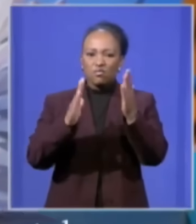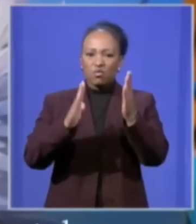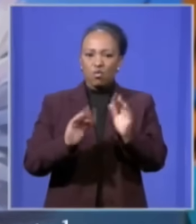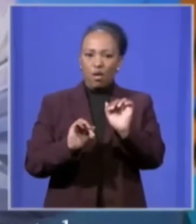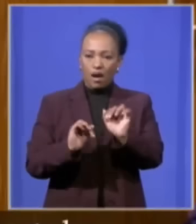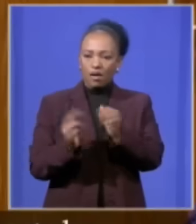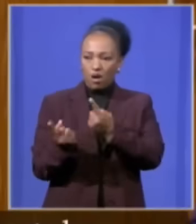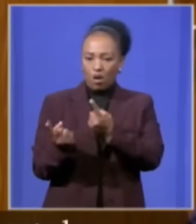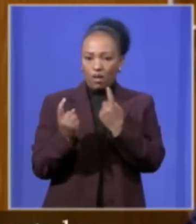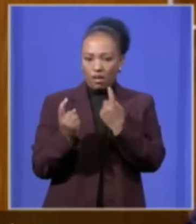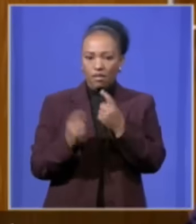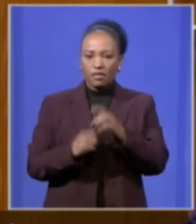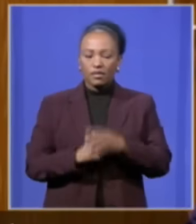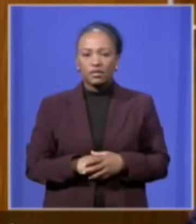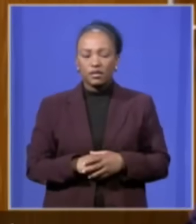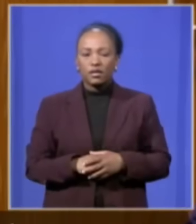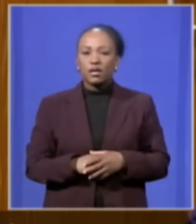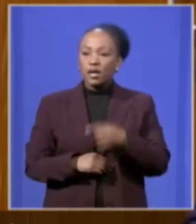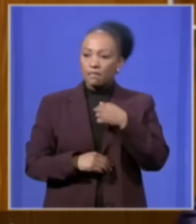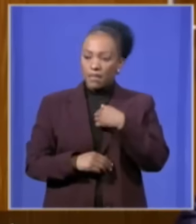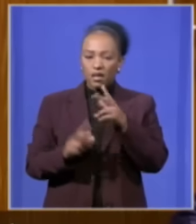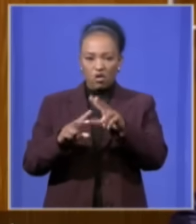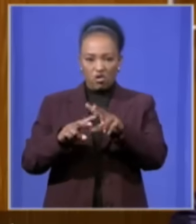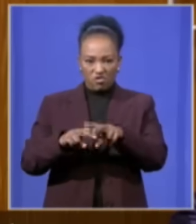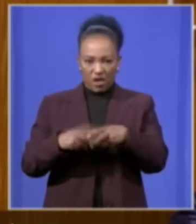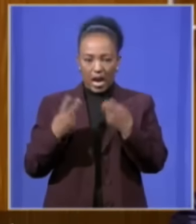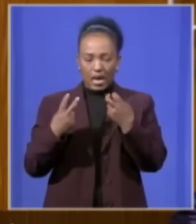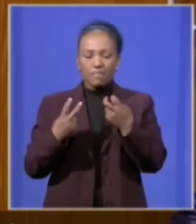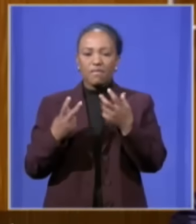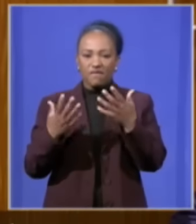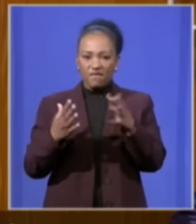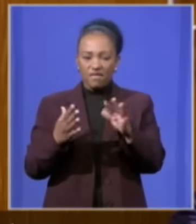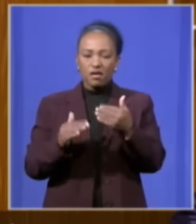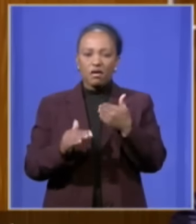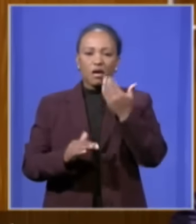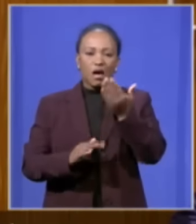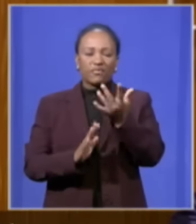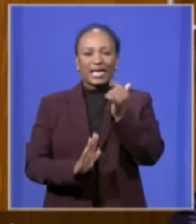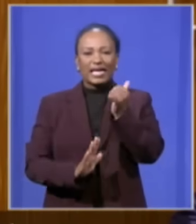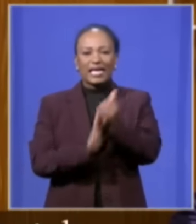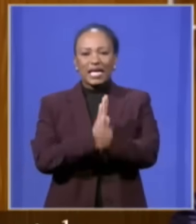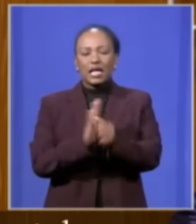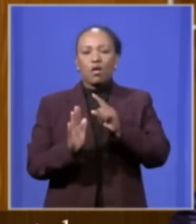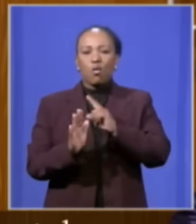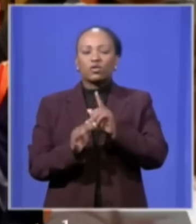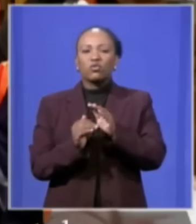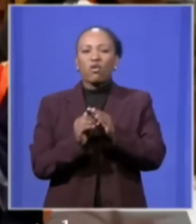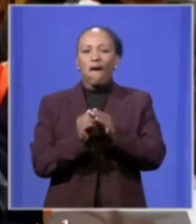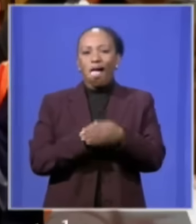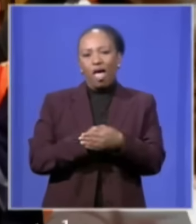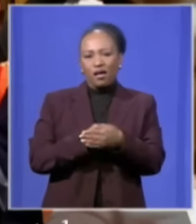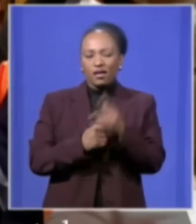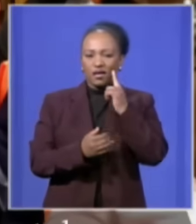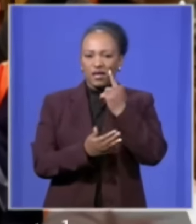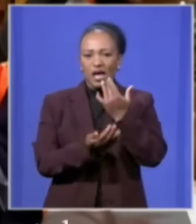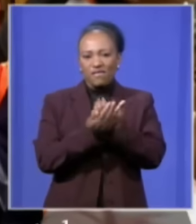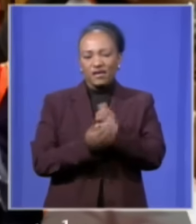I had raped her. I then proceeded to kill her in order to conceal my wrongdoing. Monna wa